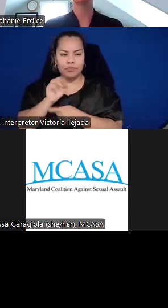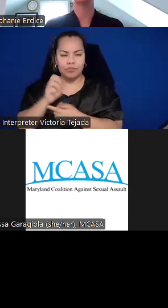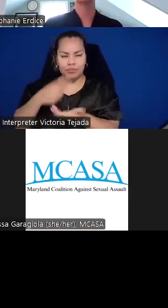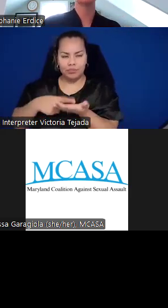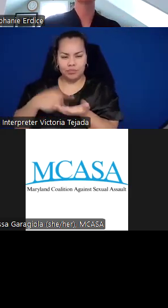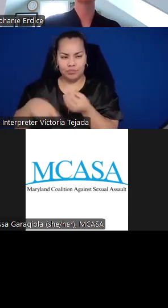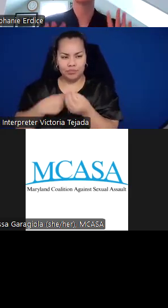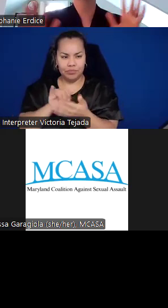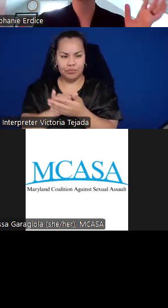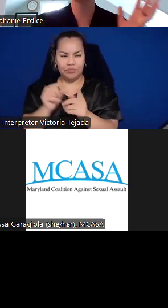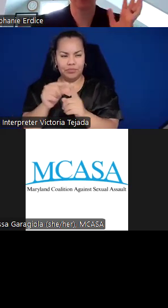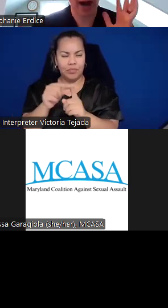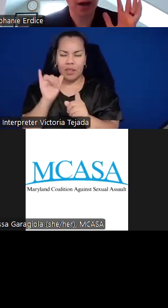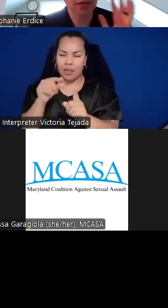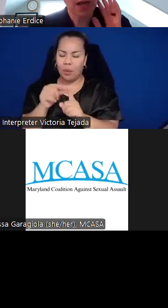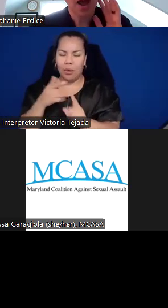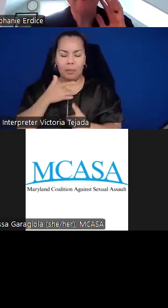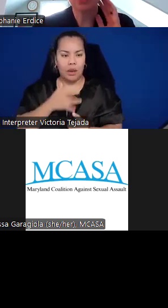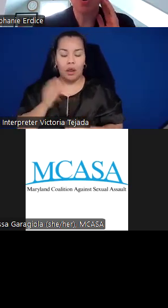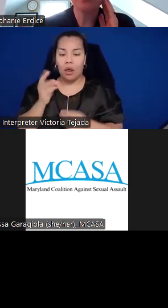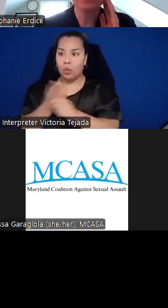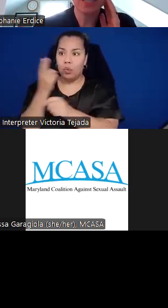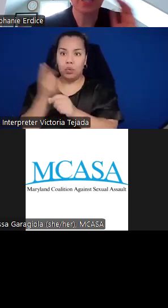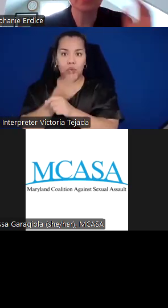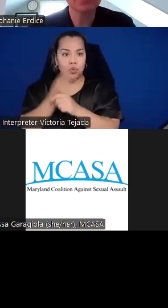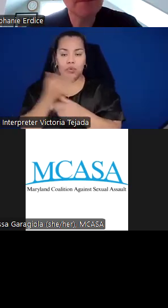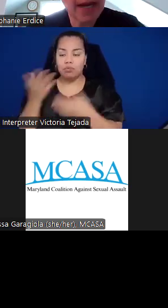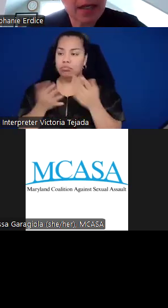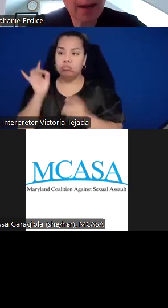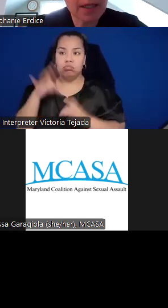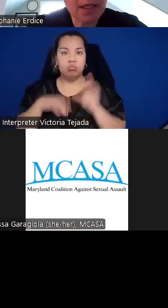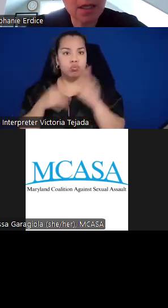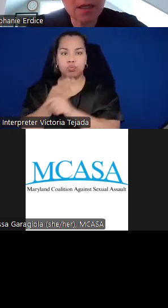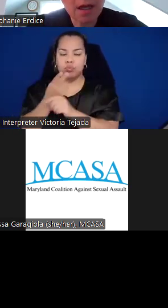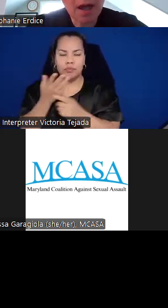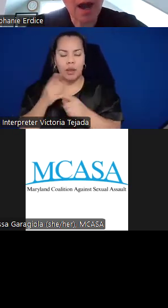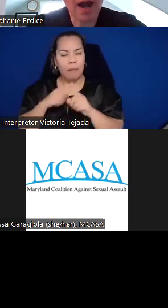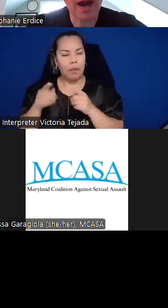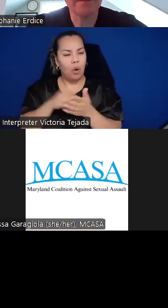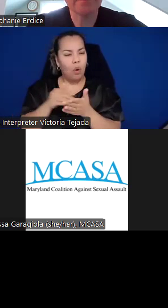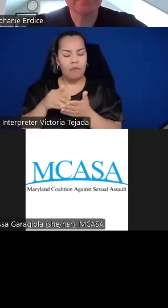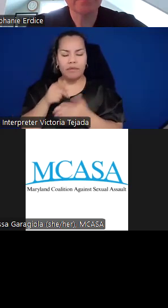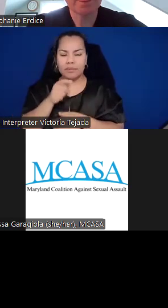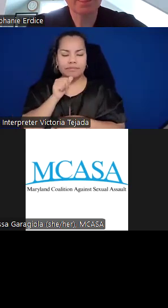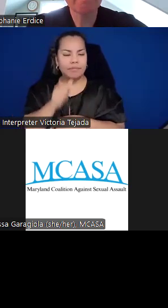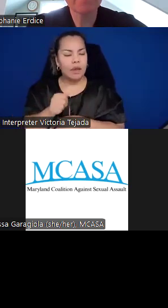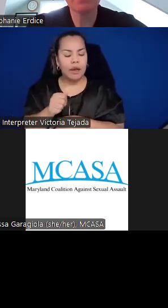word that gets thrown around, but oftentimes might not be,